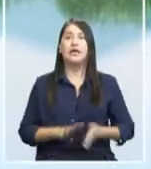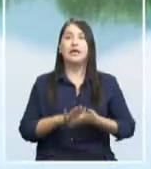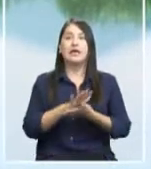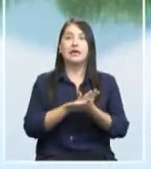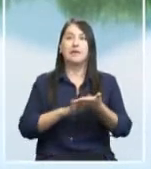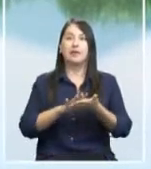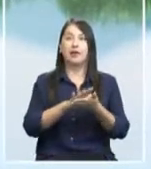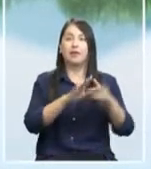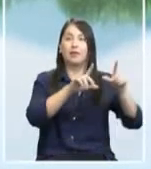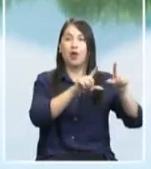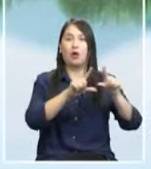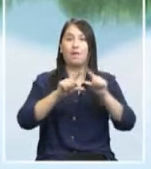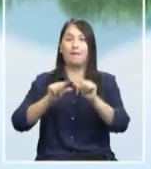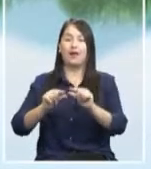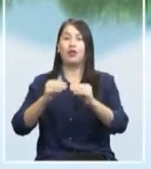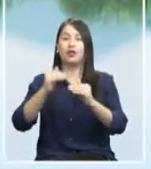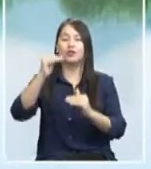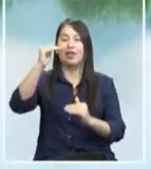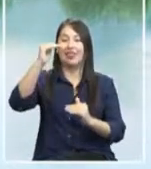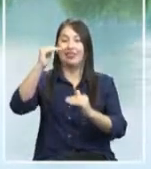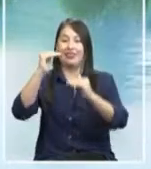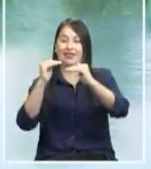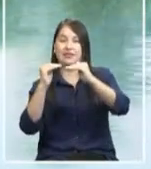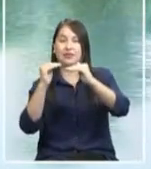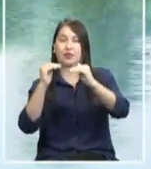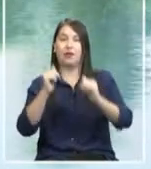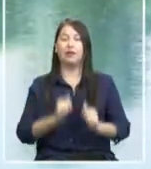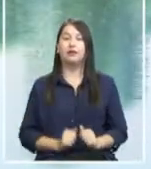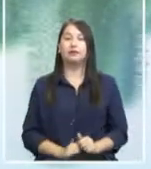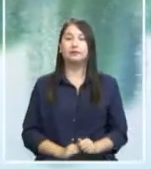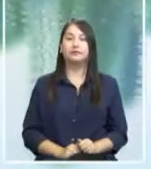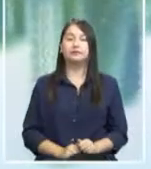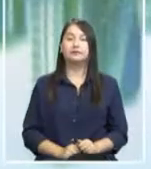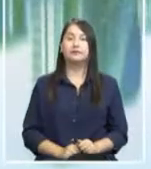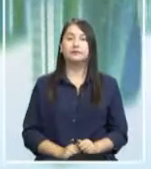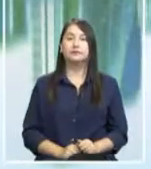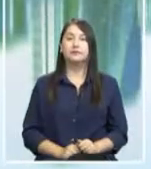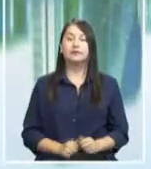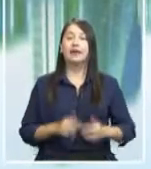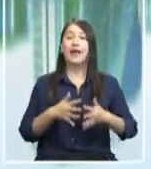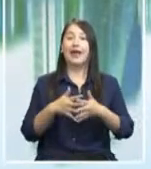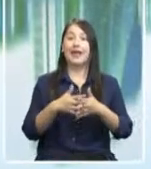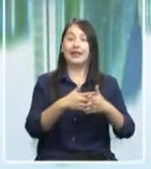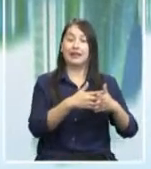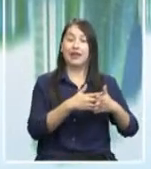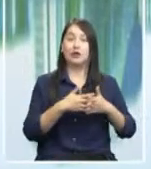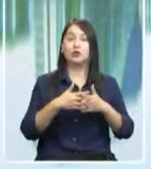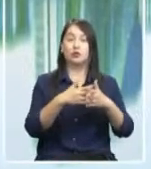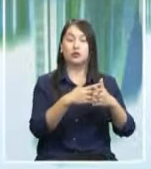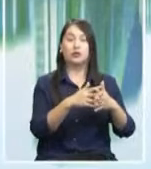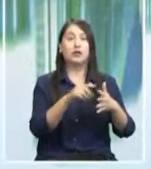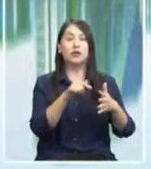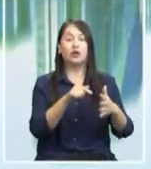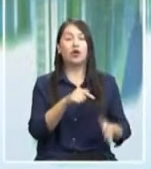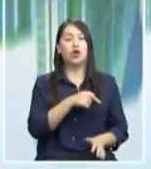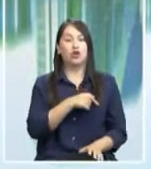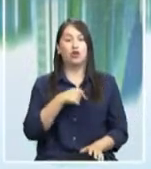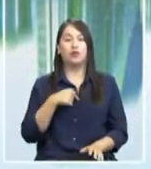have the character that we in America would call motherhood and apple pie. These are goals that nobody could disagree